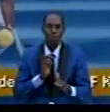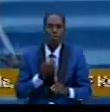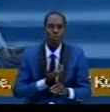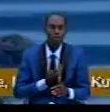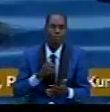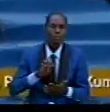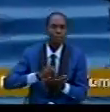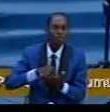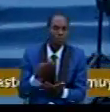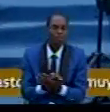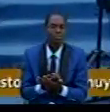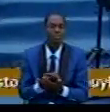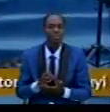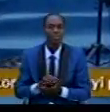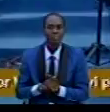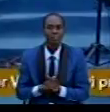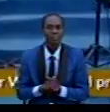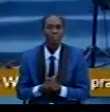healing?